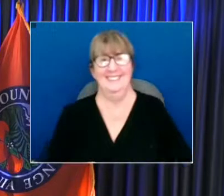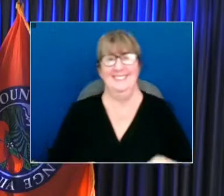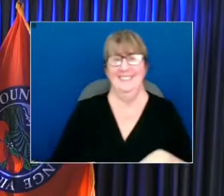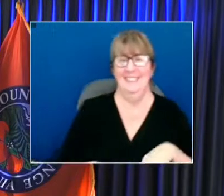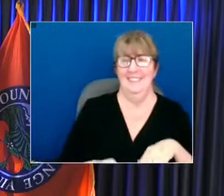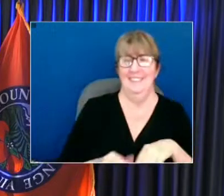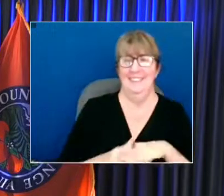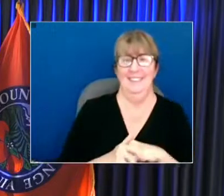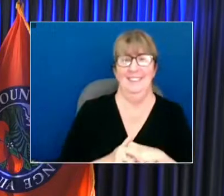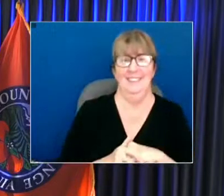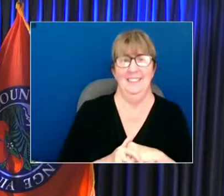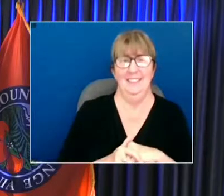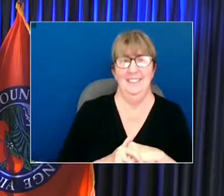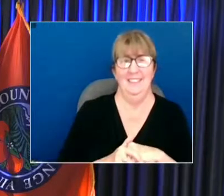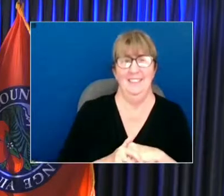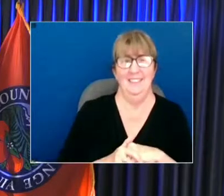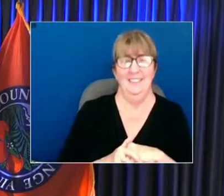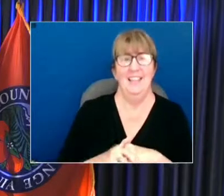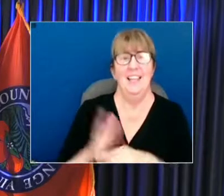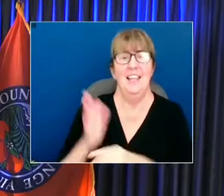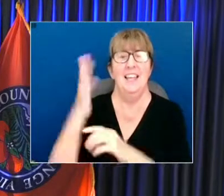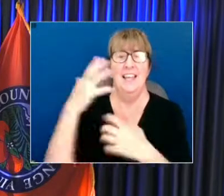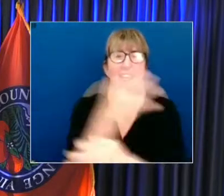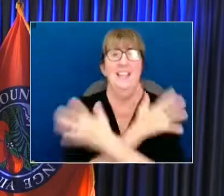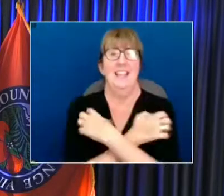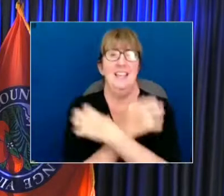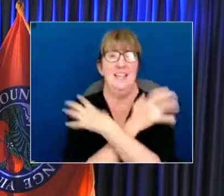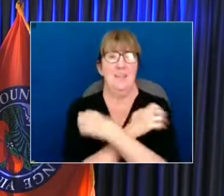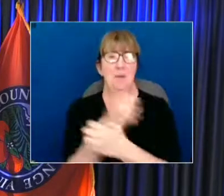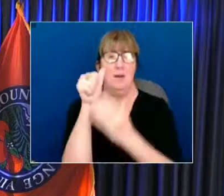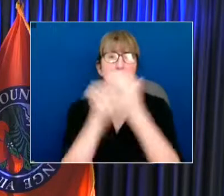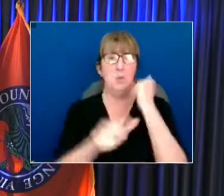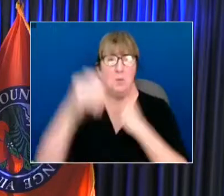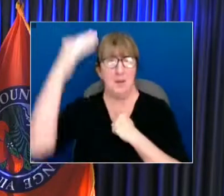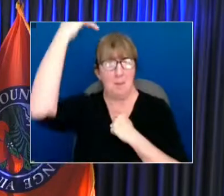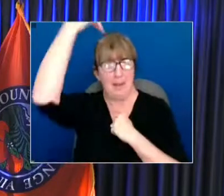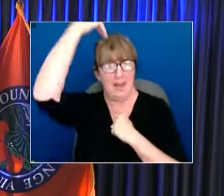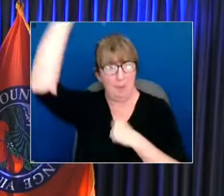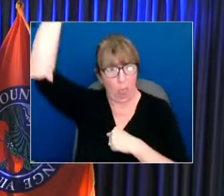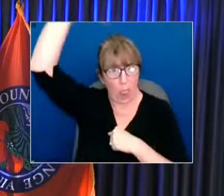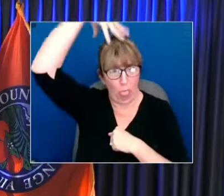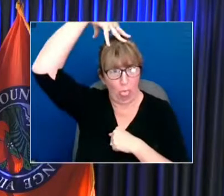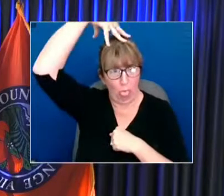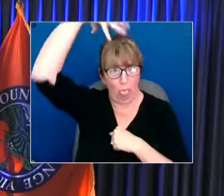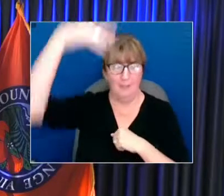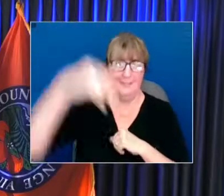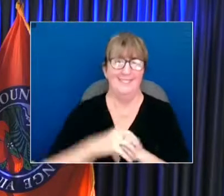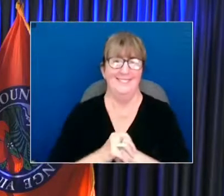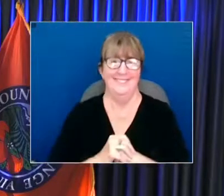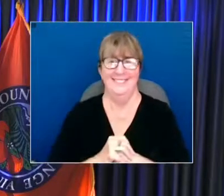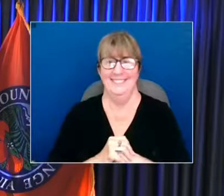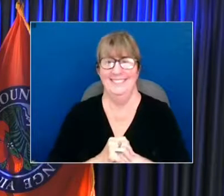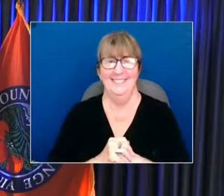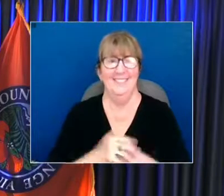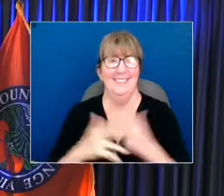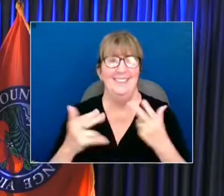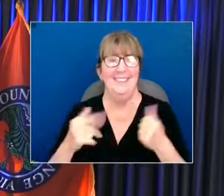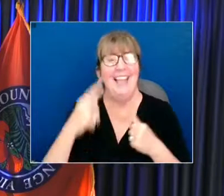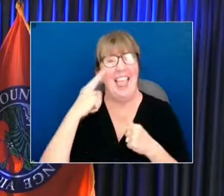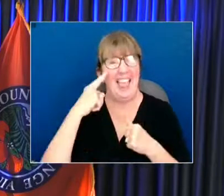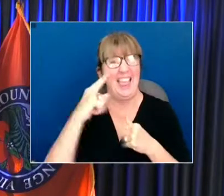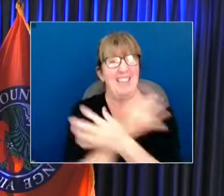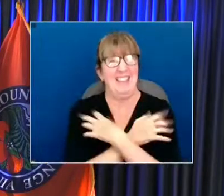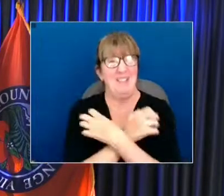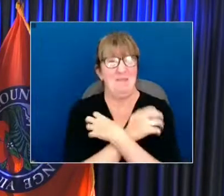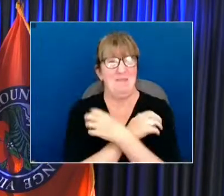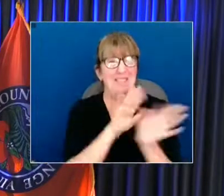on my head. You think we should maybe take the U.S. flag over I think we can't keep it down because it's